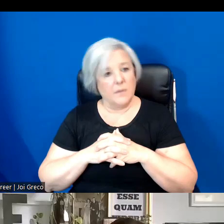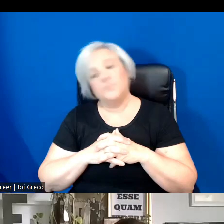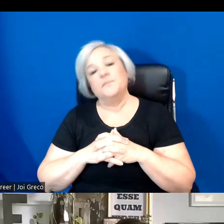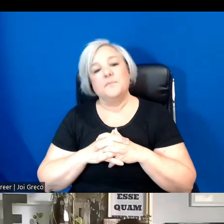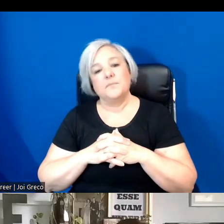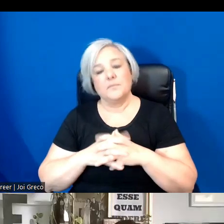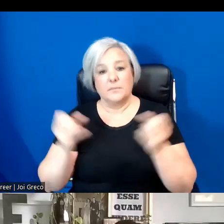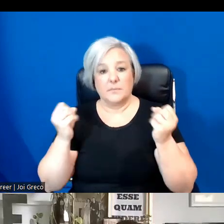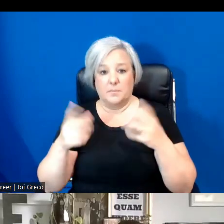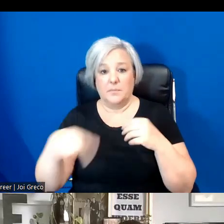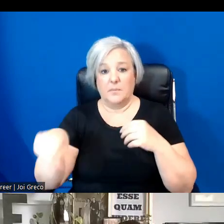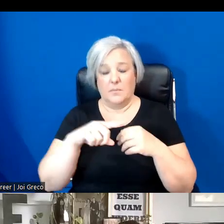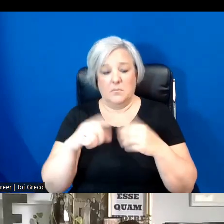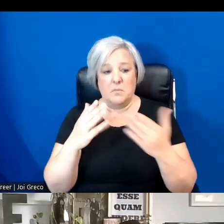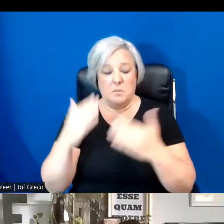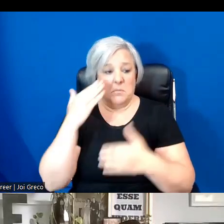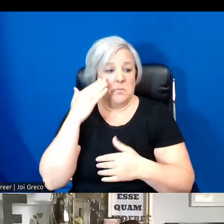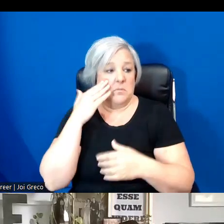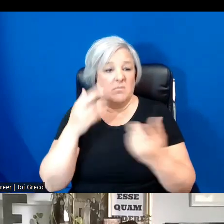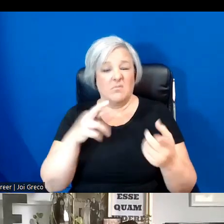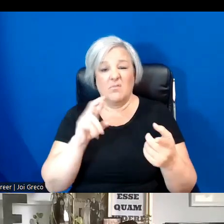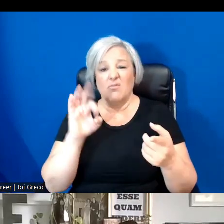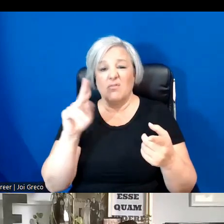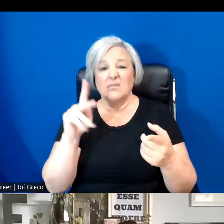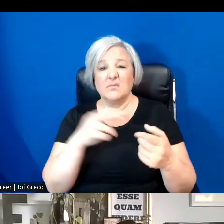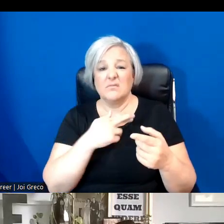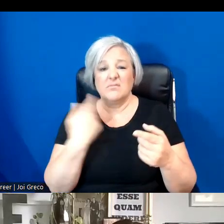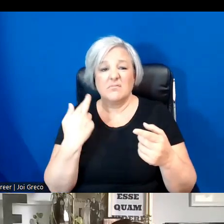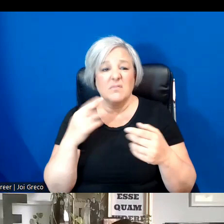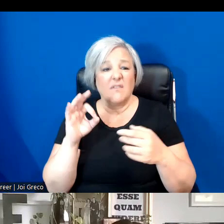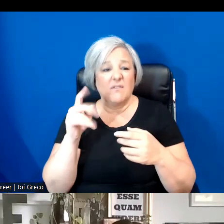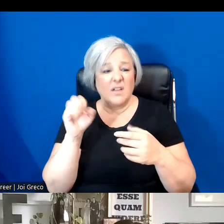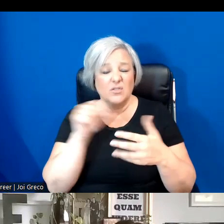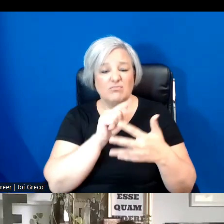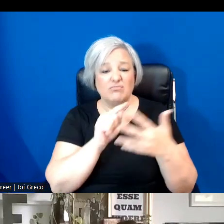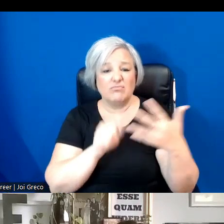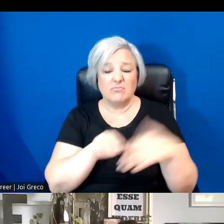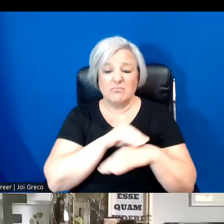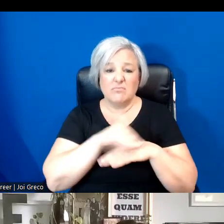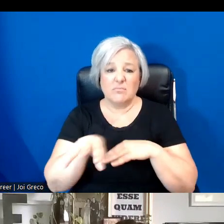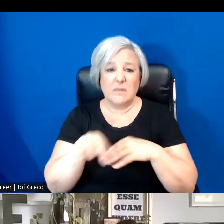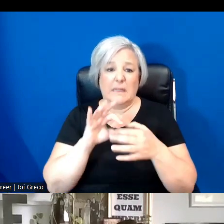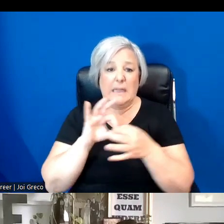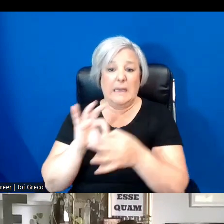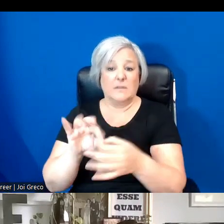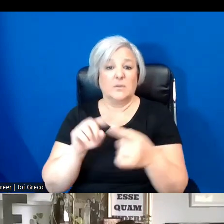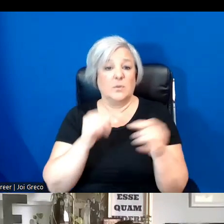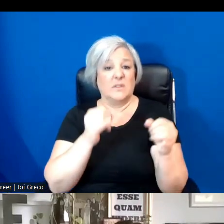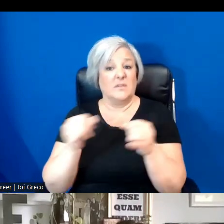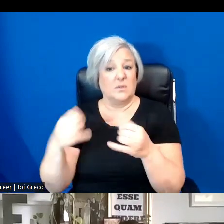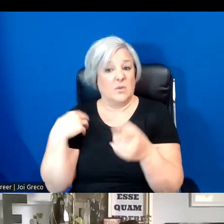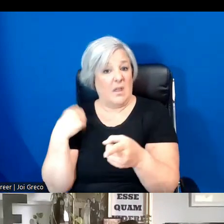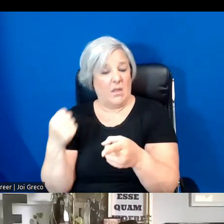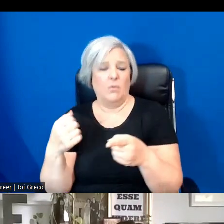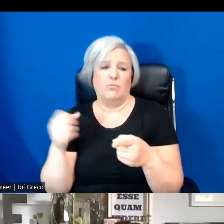So many of you might be familiar to risk factors and protective factors, especially how they are connected to an individual's health.